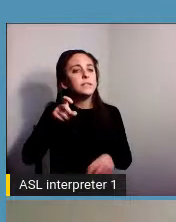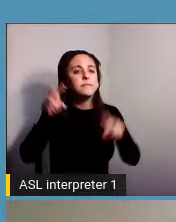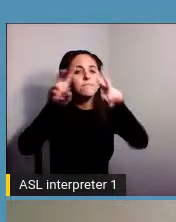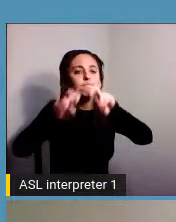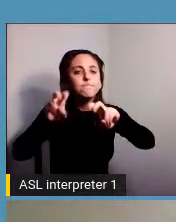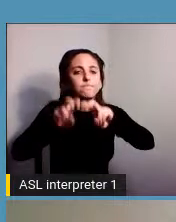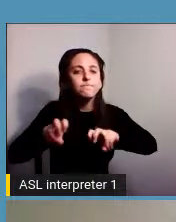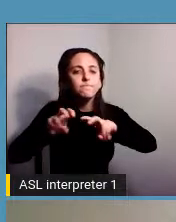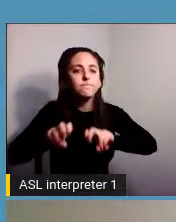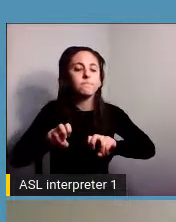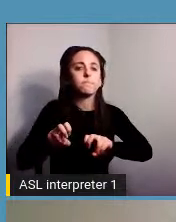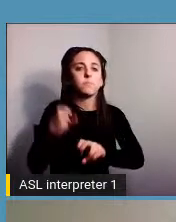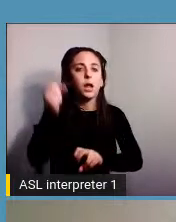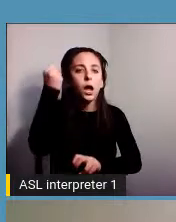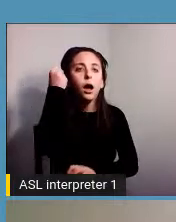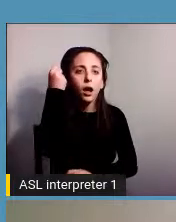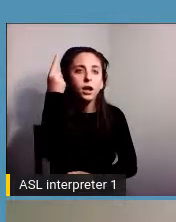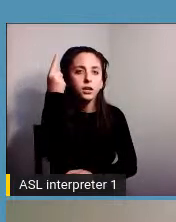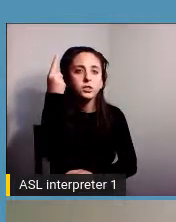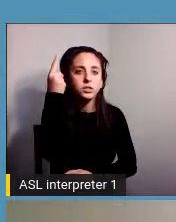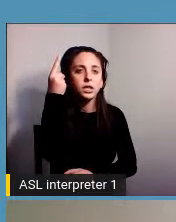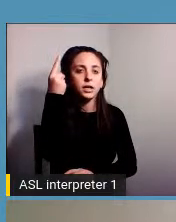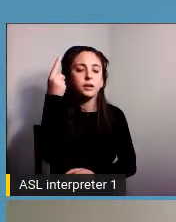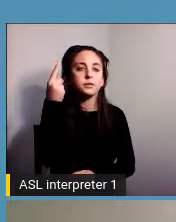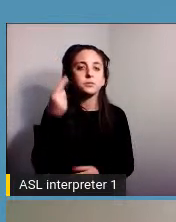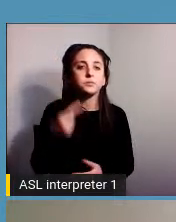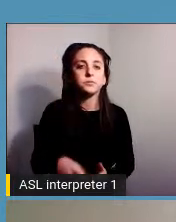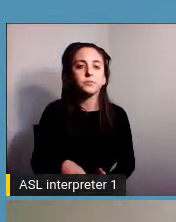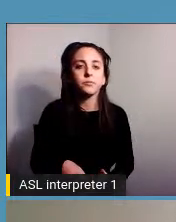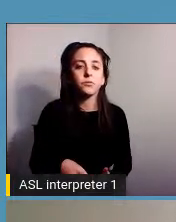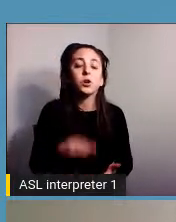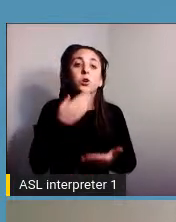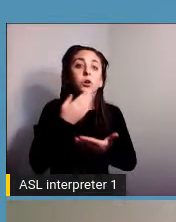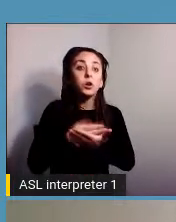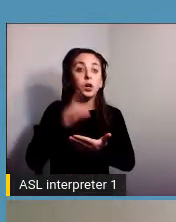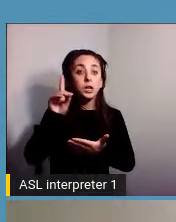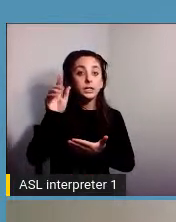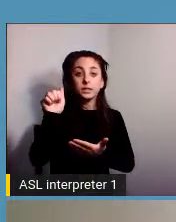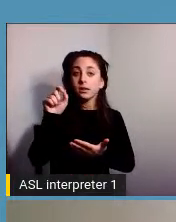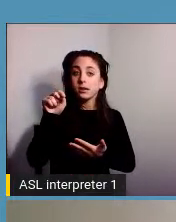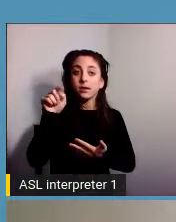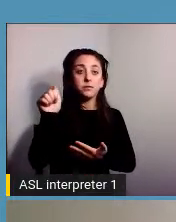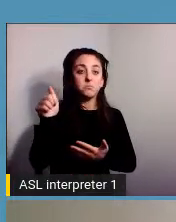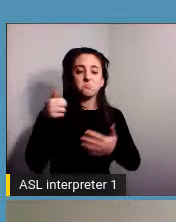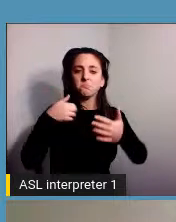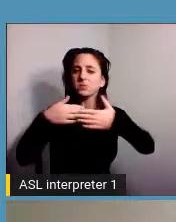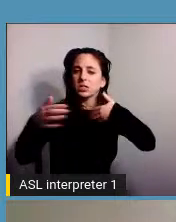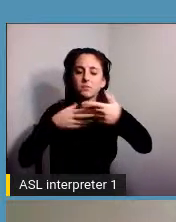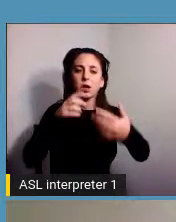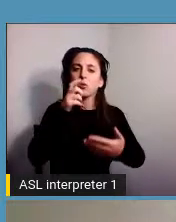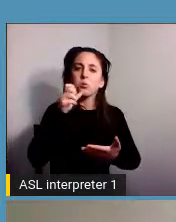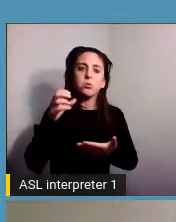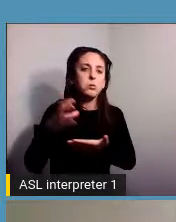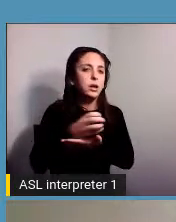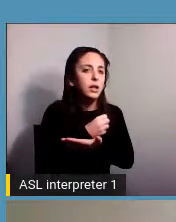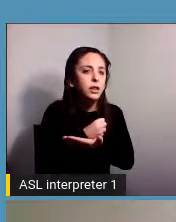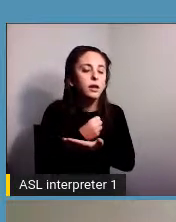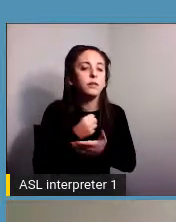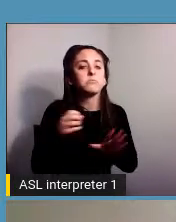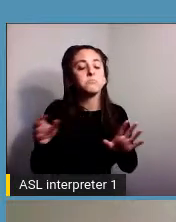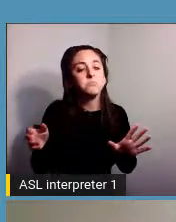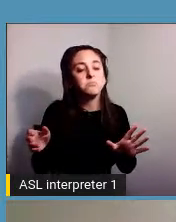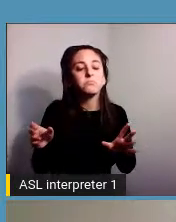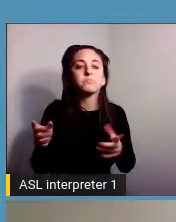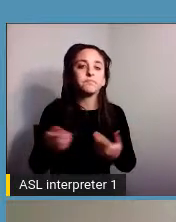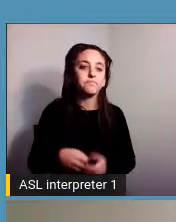data and the data can speak for itself. And so good data is good data, not so great data is not so great data, and I